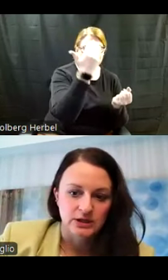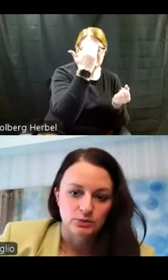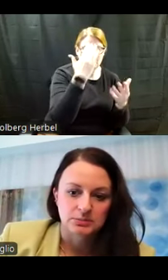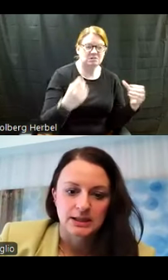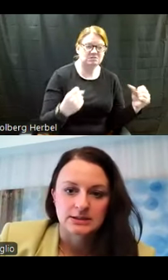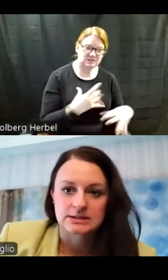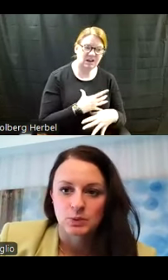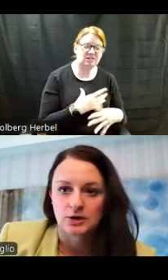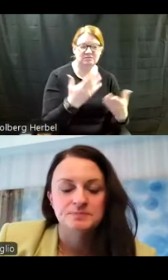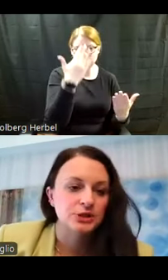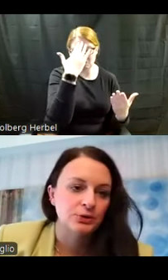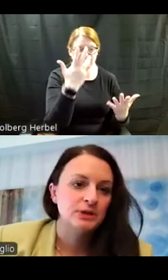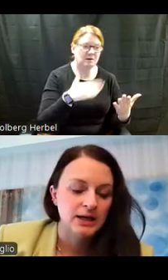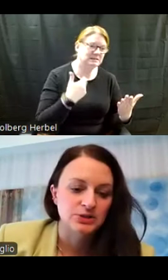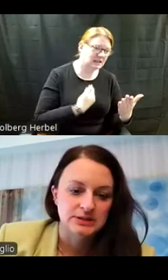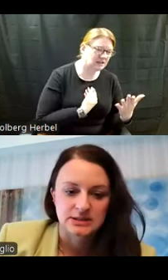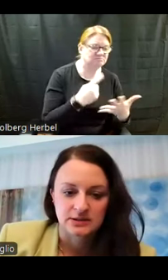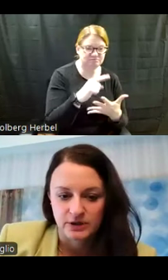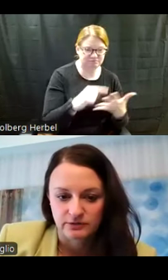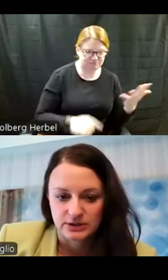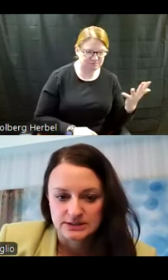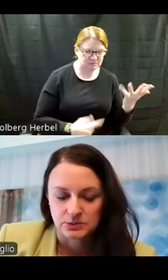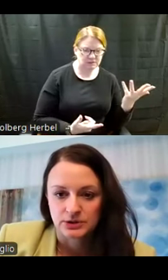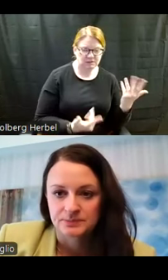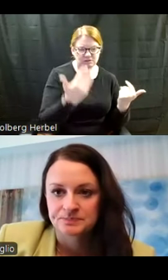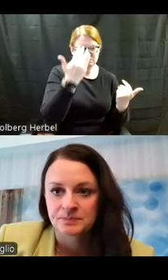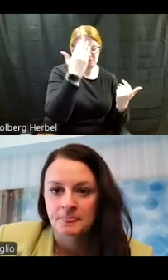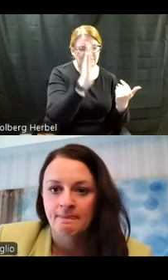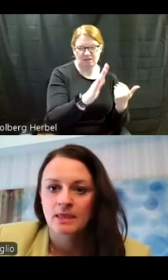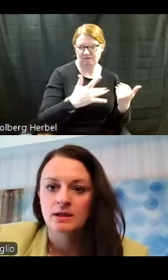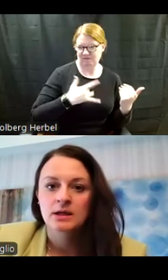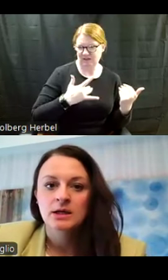and follow-up plans as well. So as you can see, very, very similar.